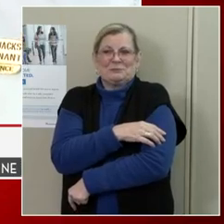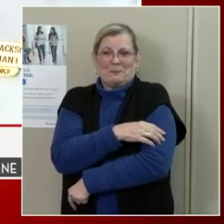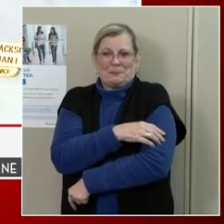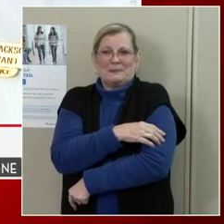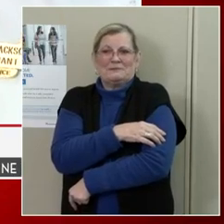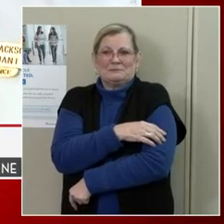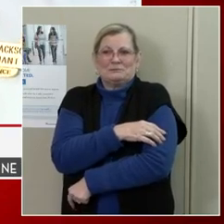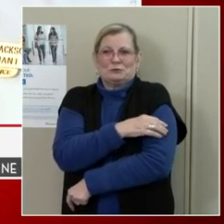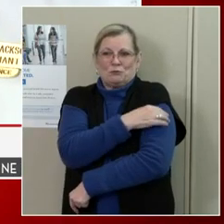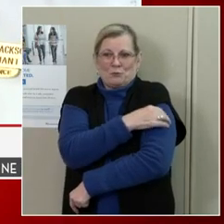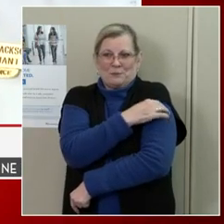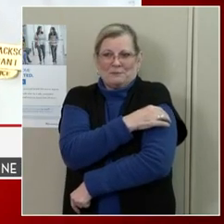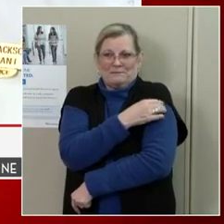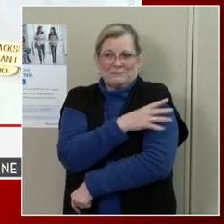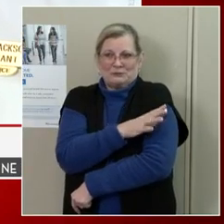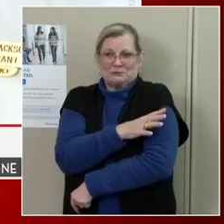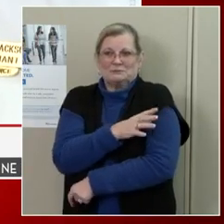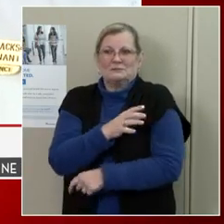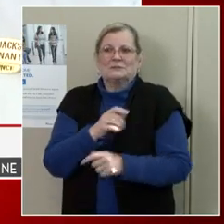So I should dry out for a second.